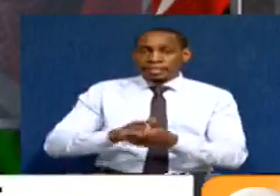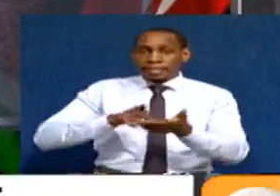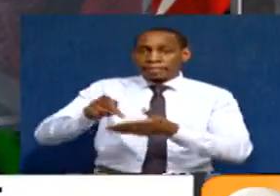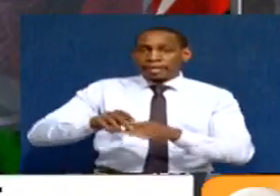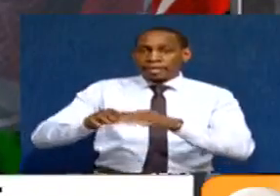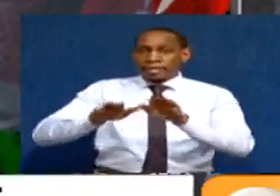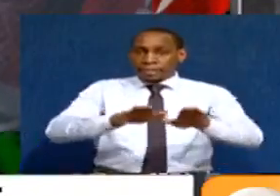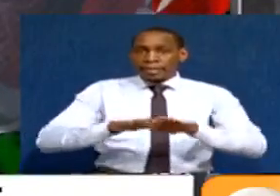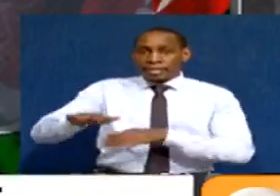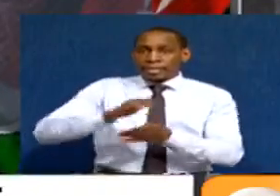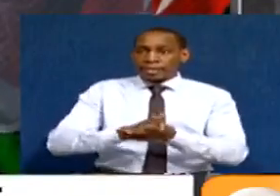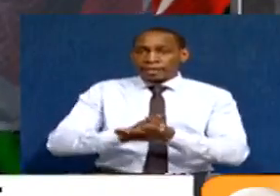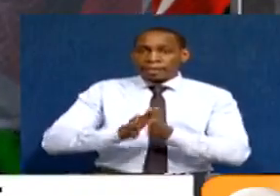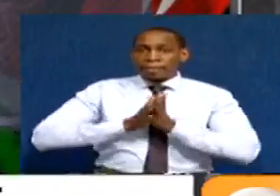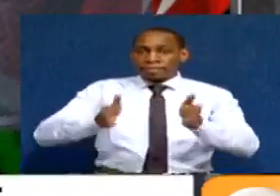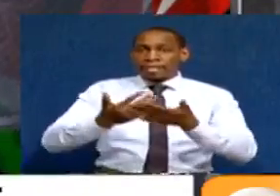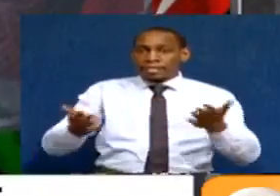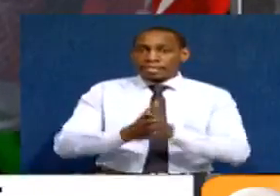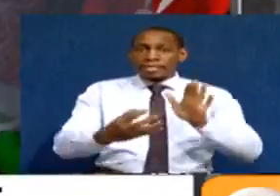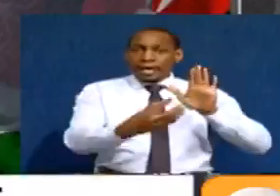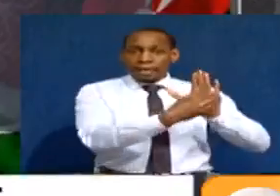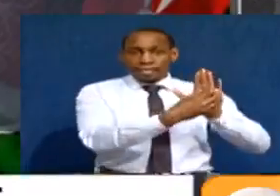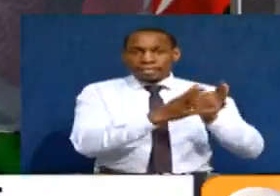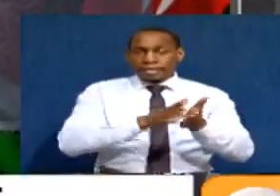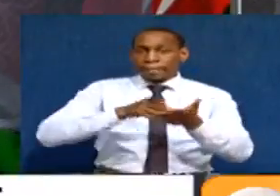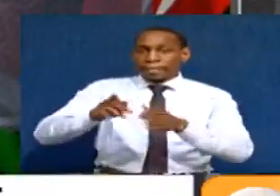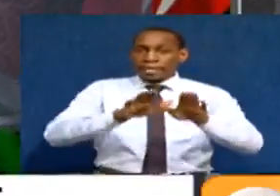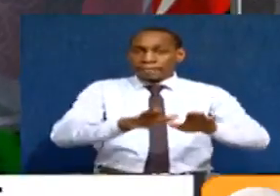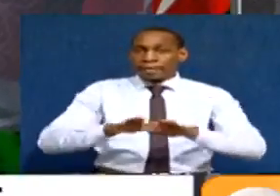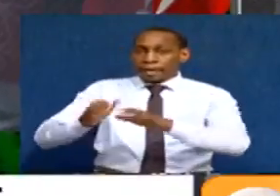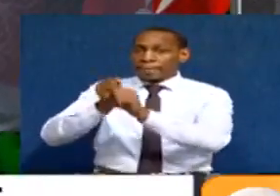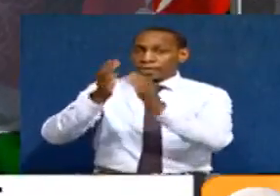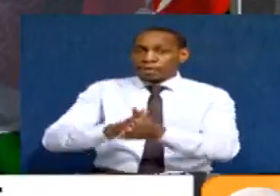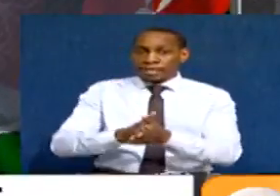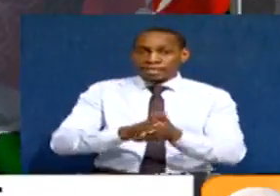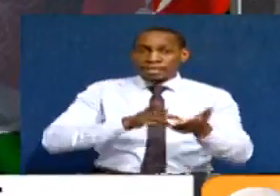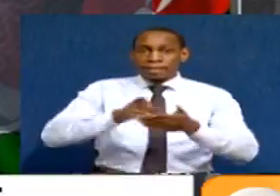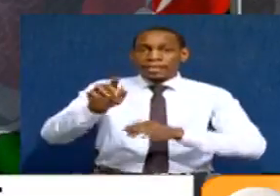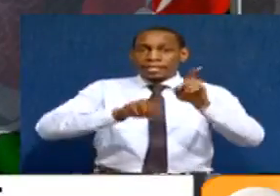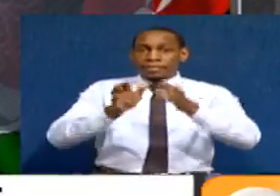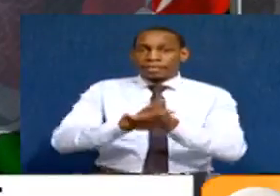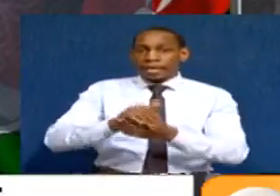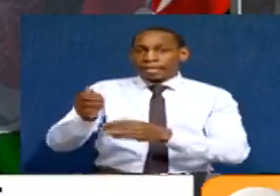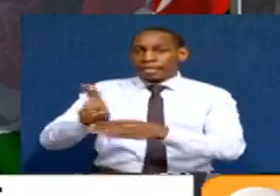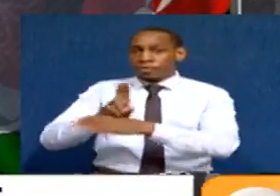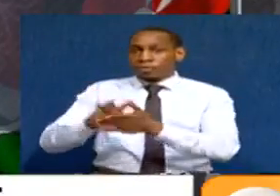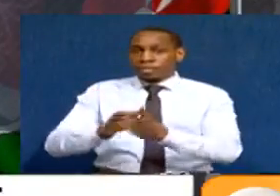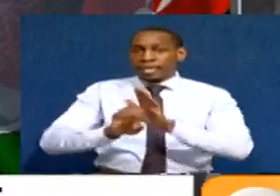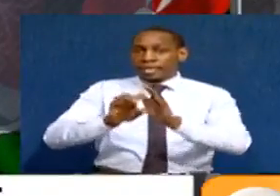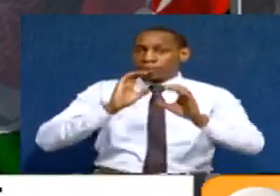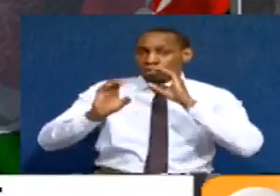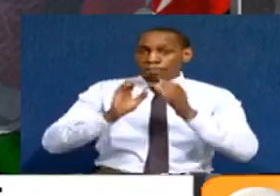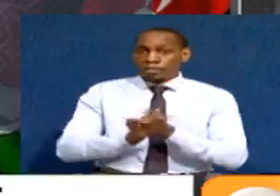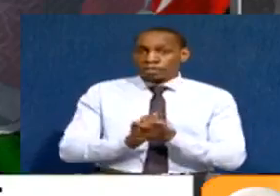campaign venues, publicity materials, advertising, paying campaign personnel, financing transport and logistics like